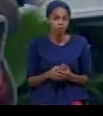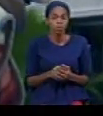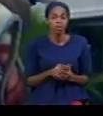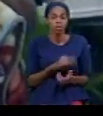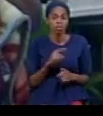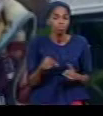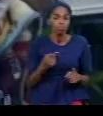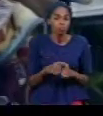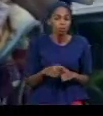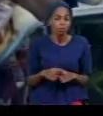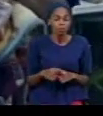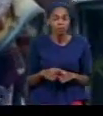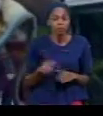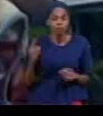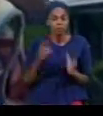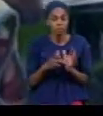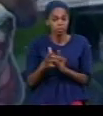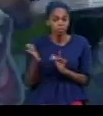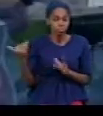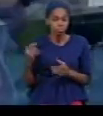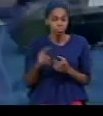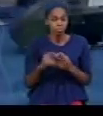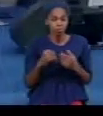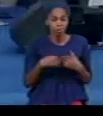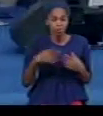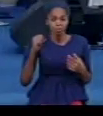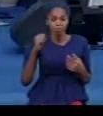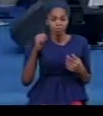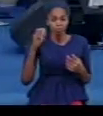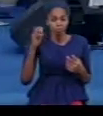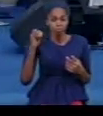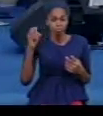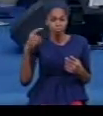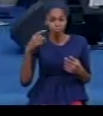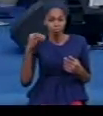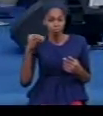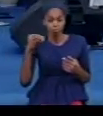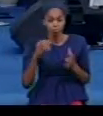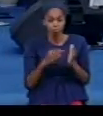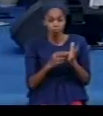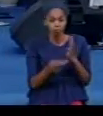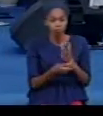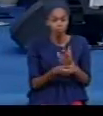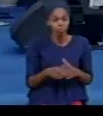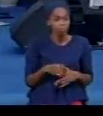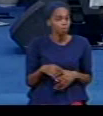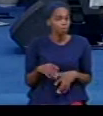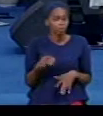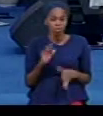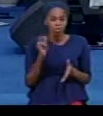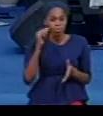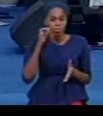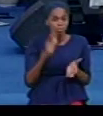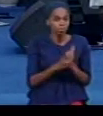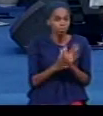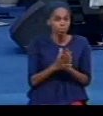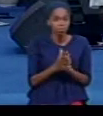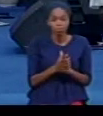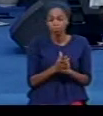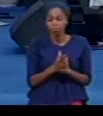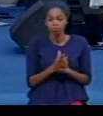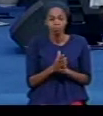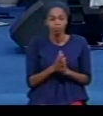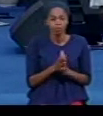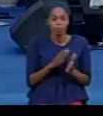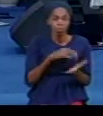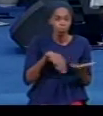at Togo. So at that point, I was just confused. I said, what do I do? I said, God, you have not changed, because I know you